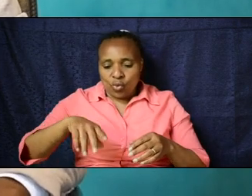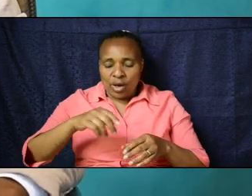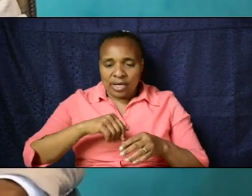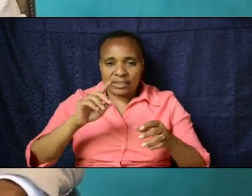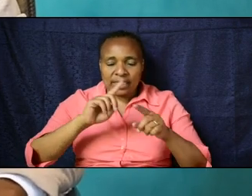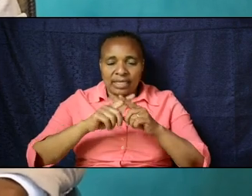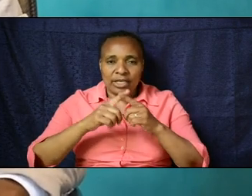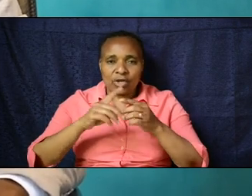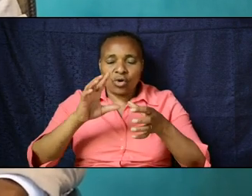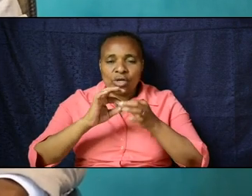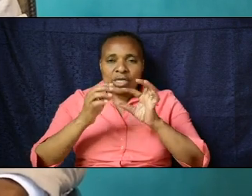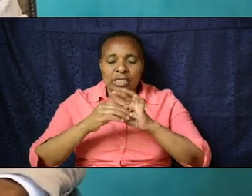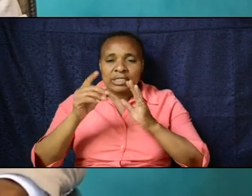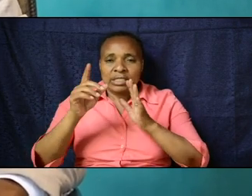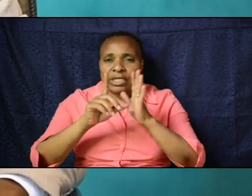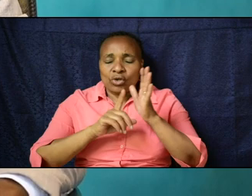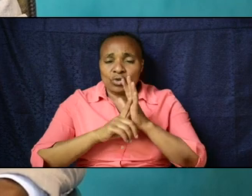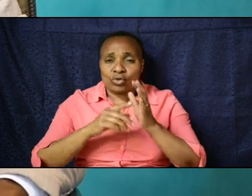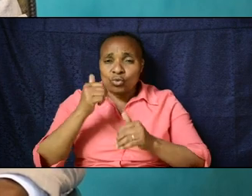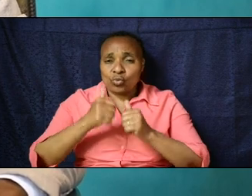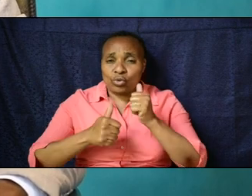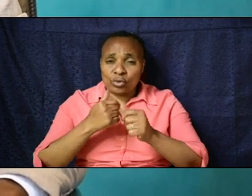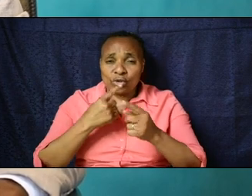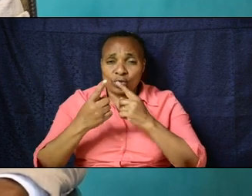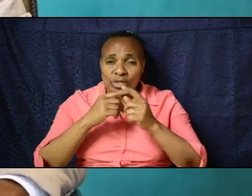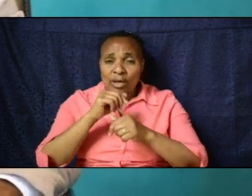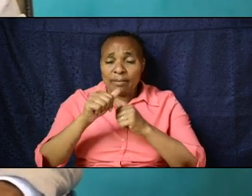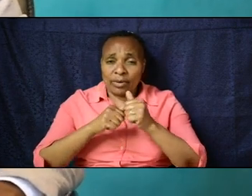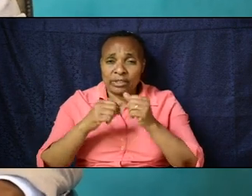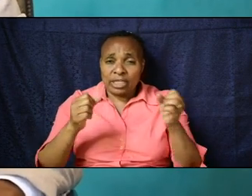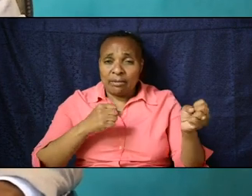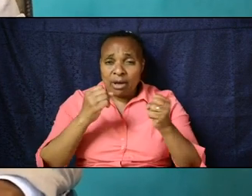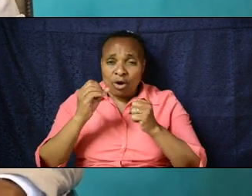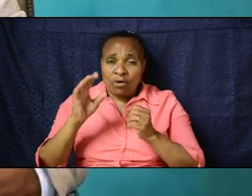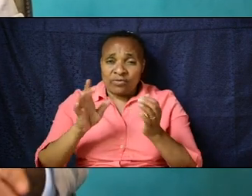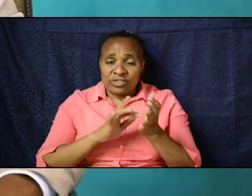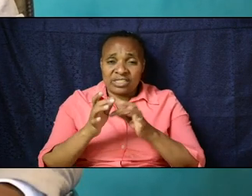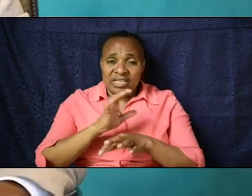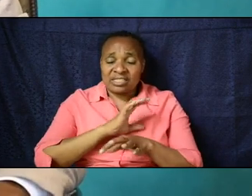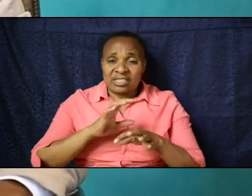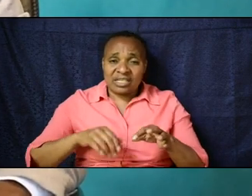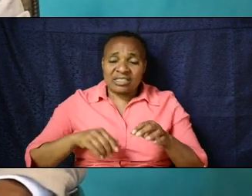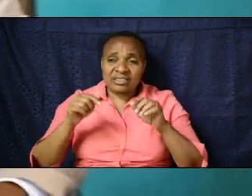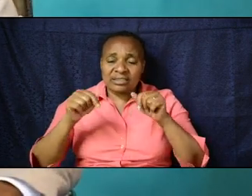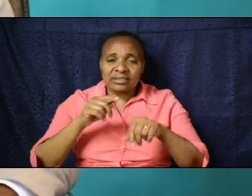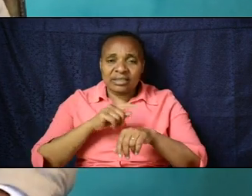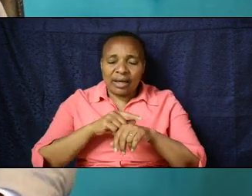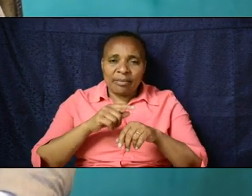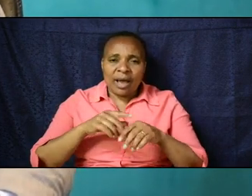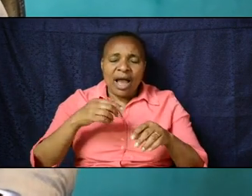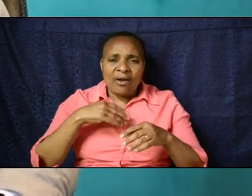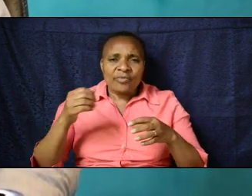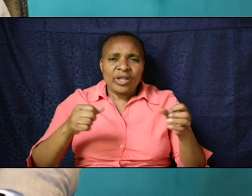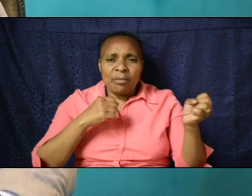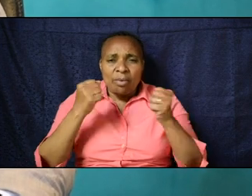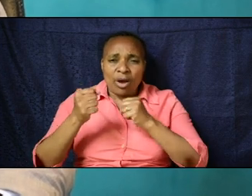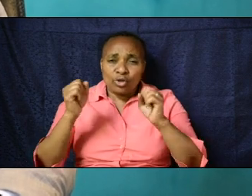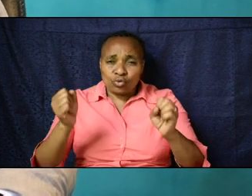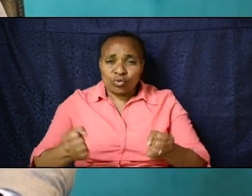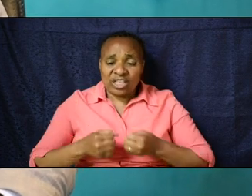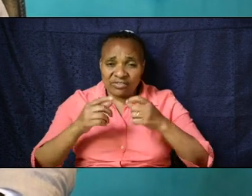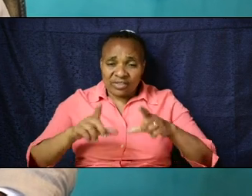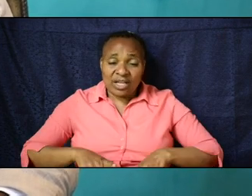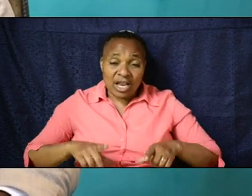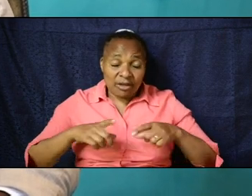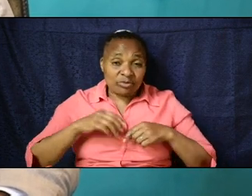connects to the lesson we were talking about, you know, the power of the blood of Christ. In the Israelite time, we've seen it had the power to save the lives of the